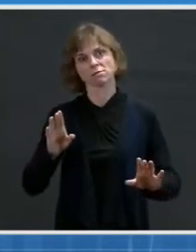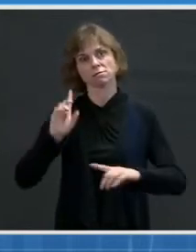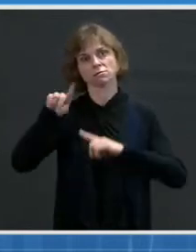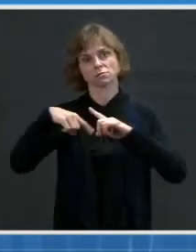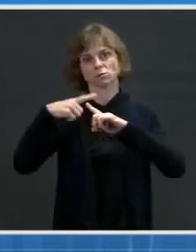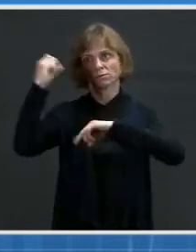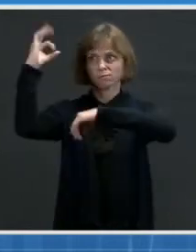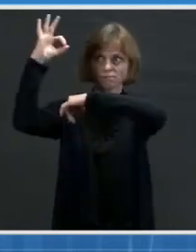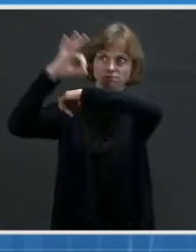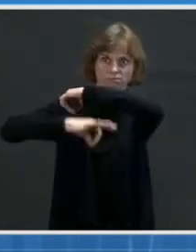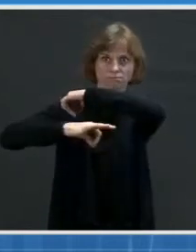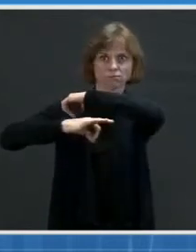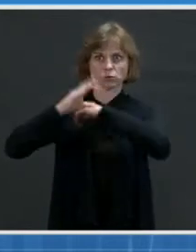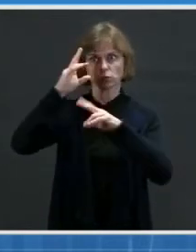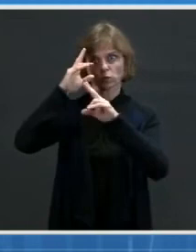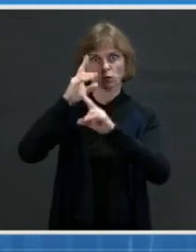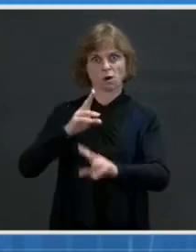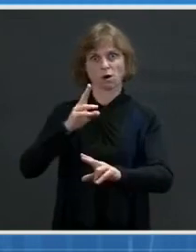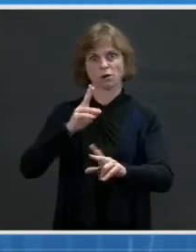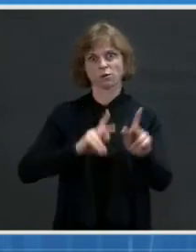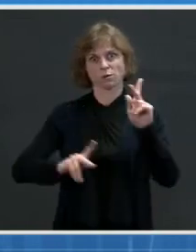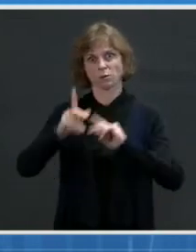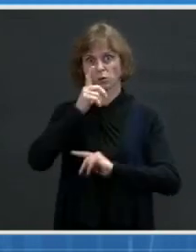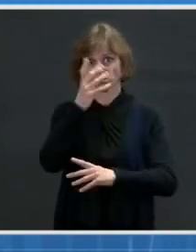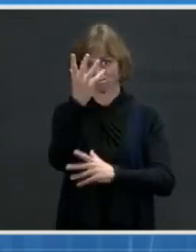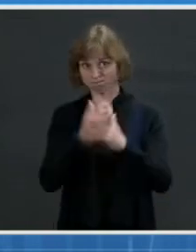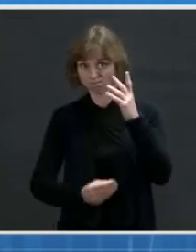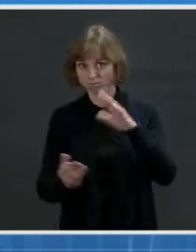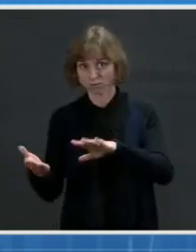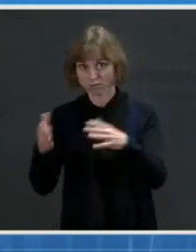who've lost their lives to this pandemic.